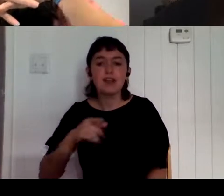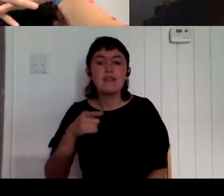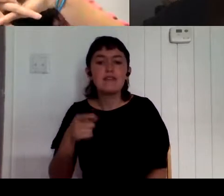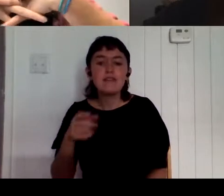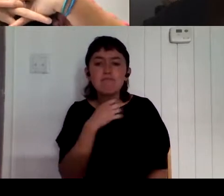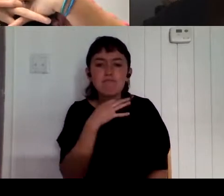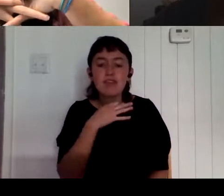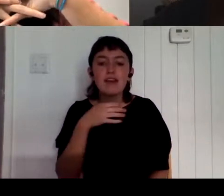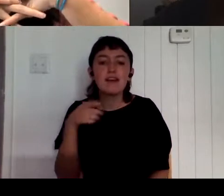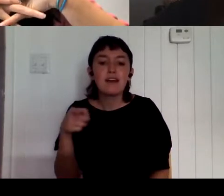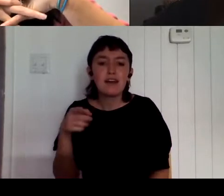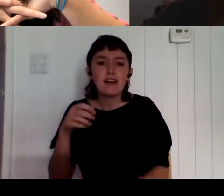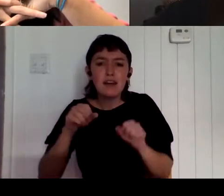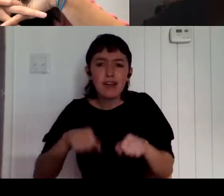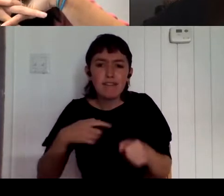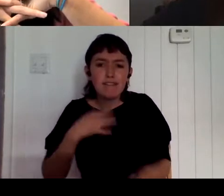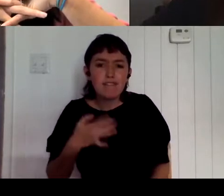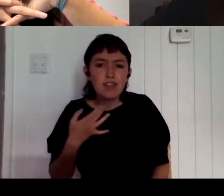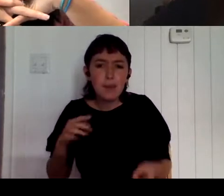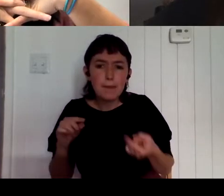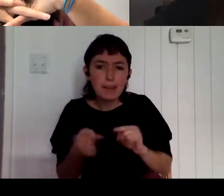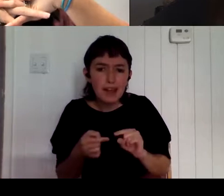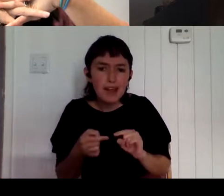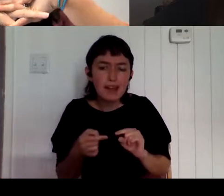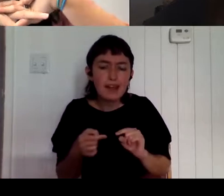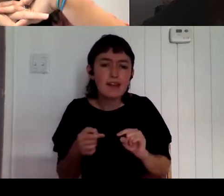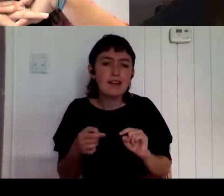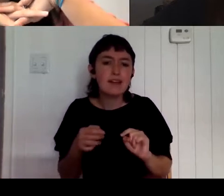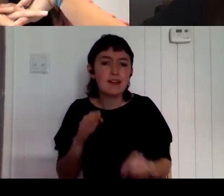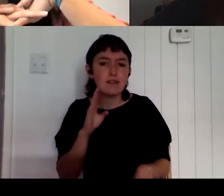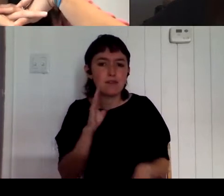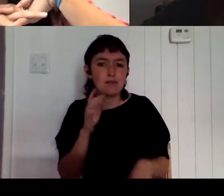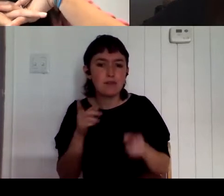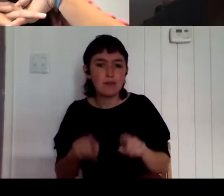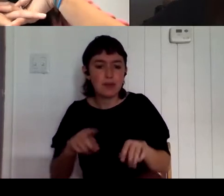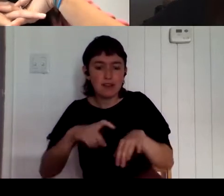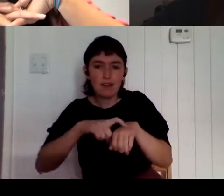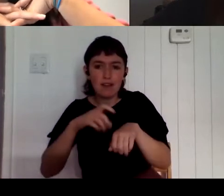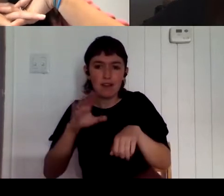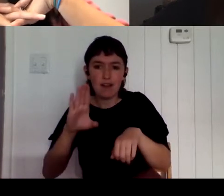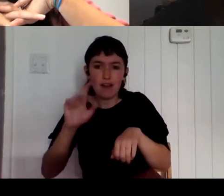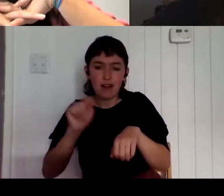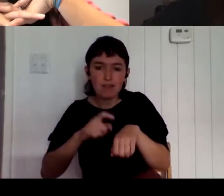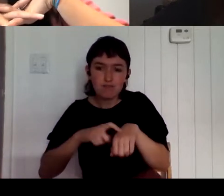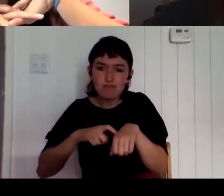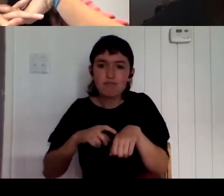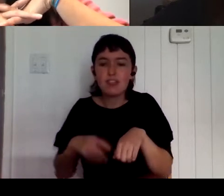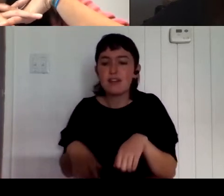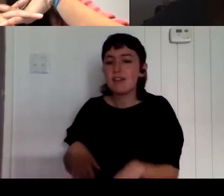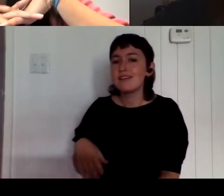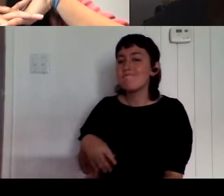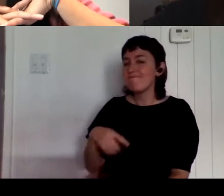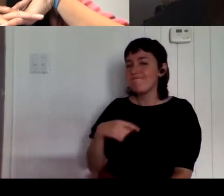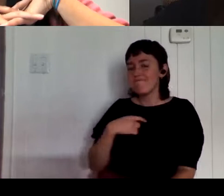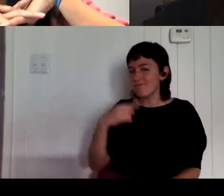That's a great question. I don't know. I would assume they feel some because you